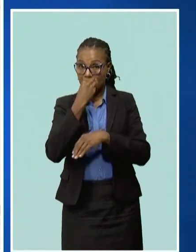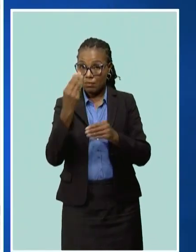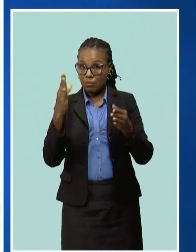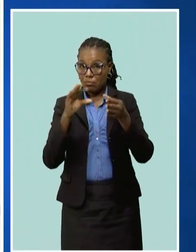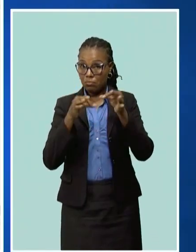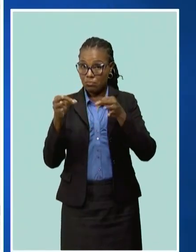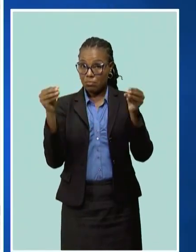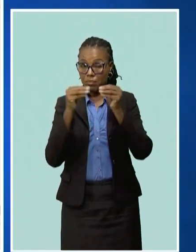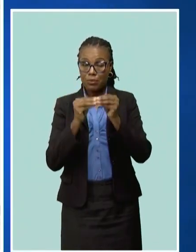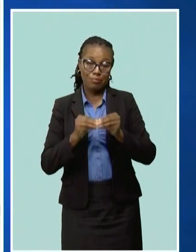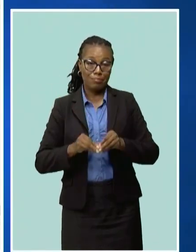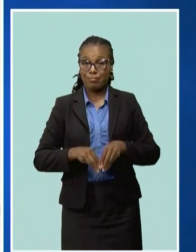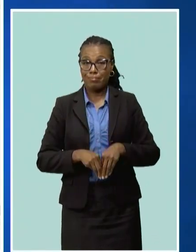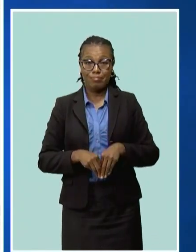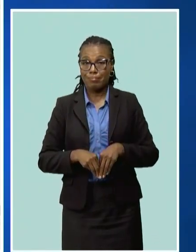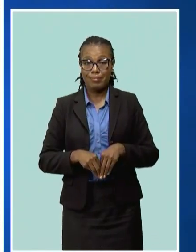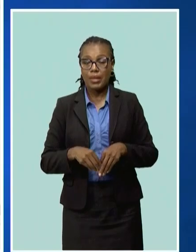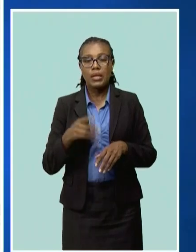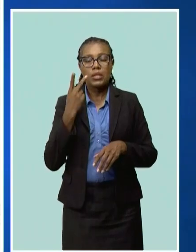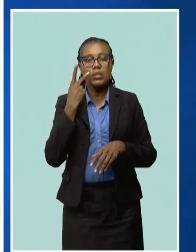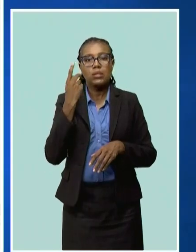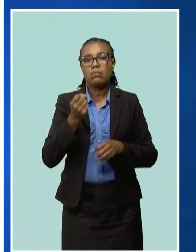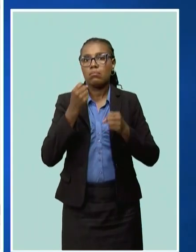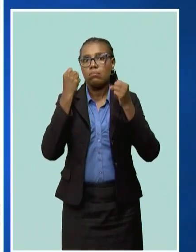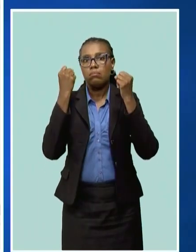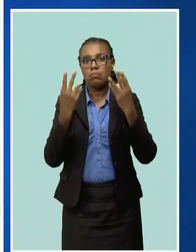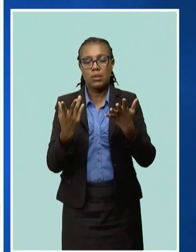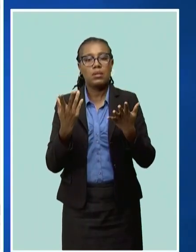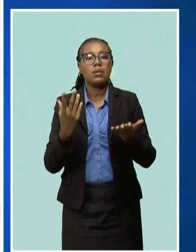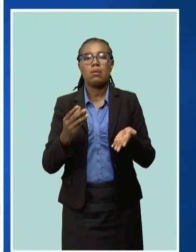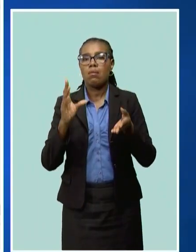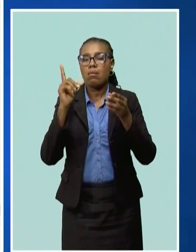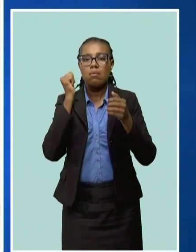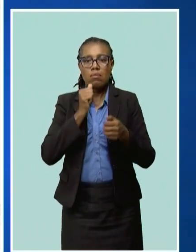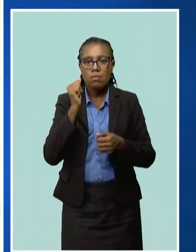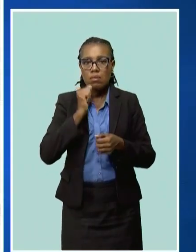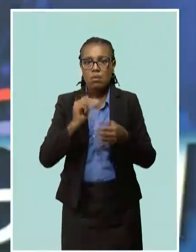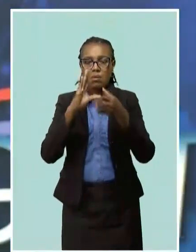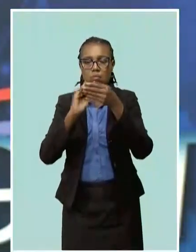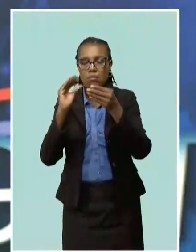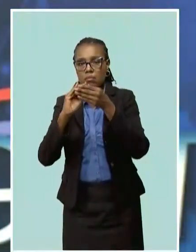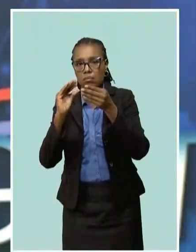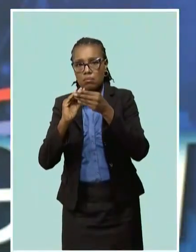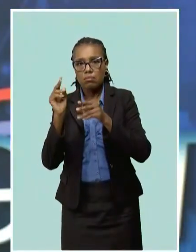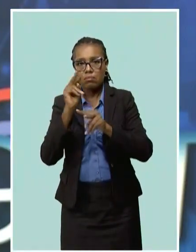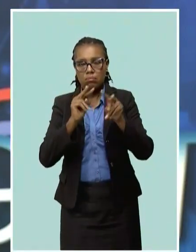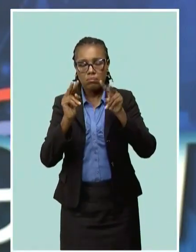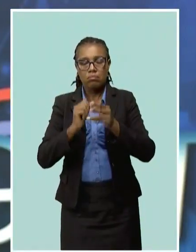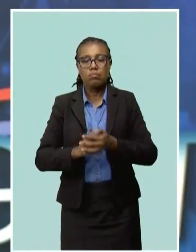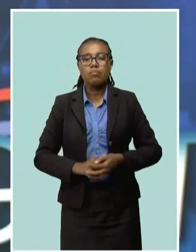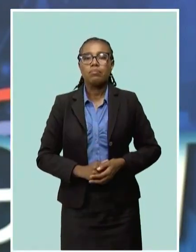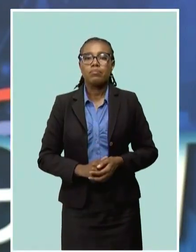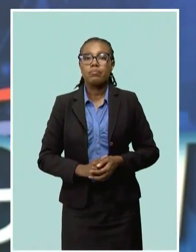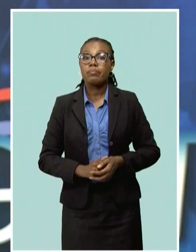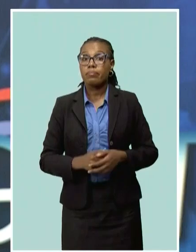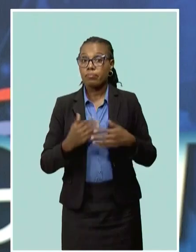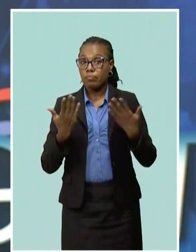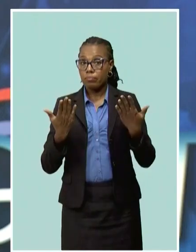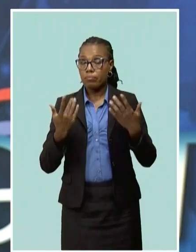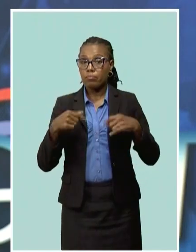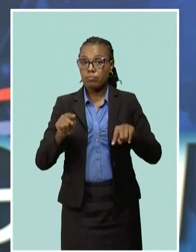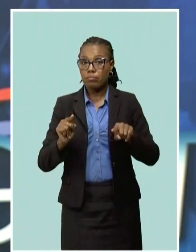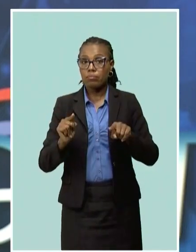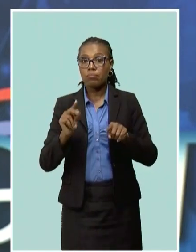anymore. I think we see enough examples of that coming out in the news every day. Meanwhile, the United States Agency